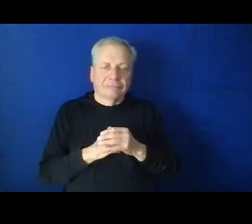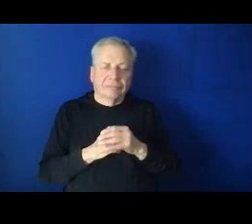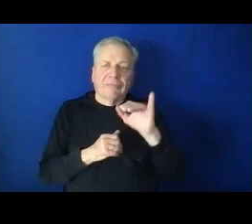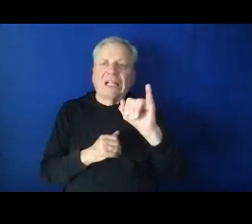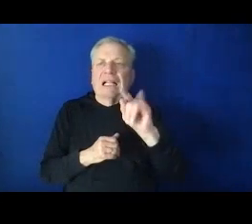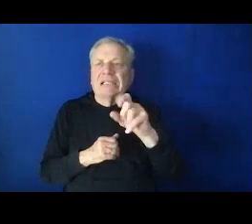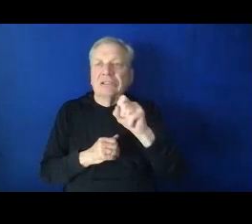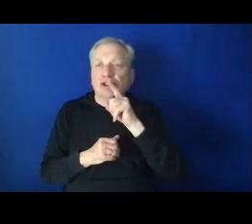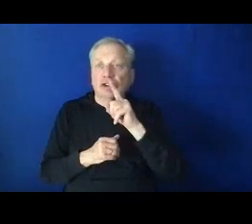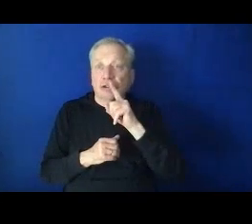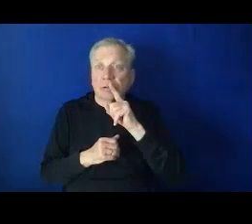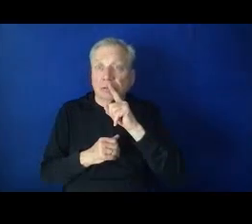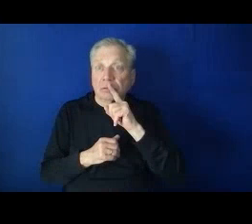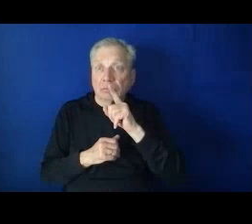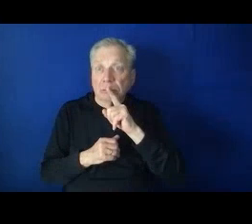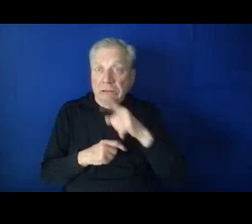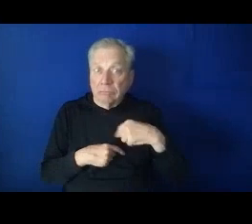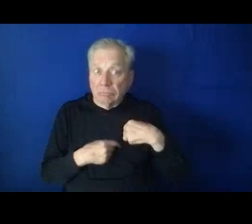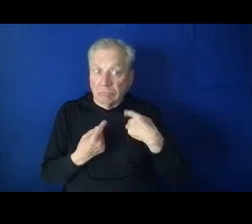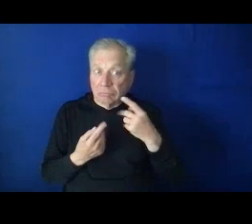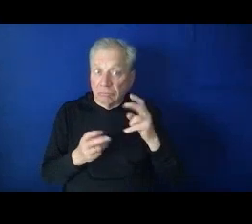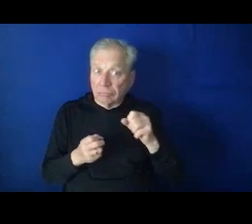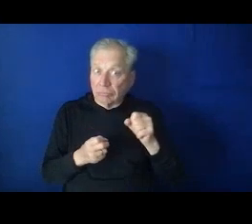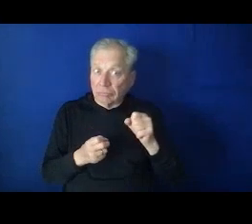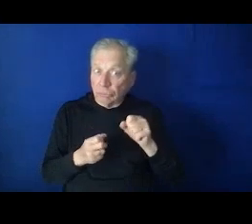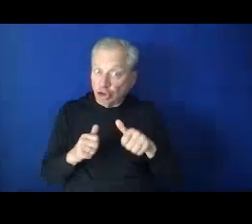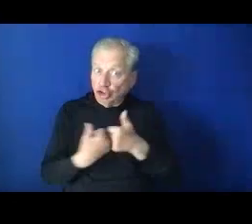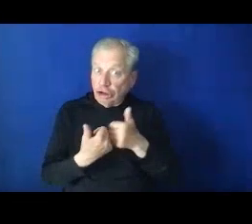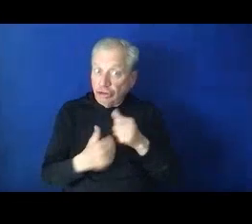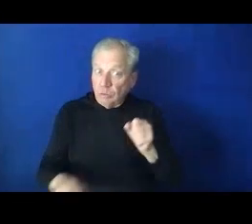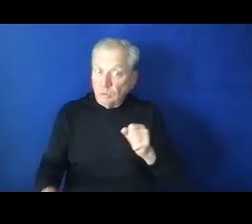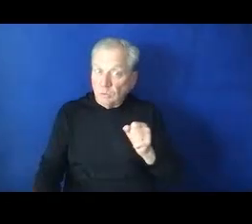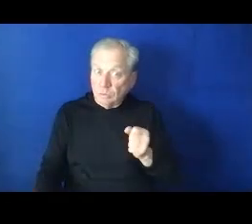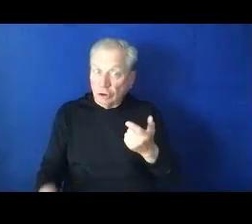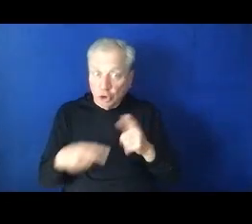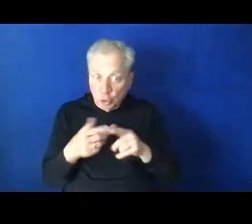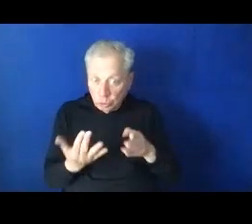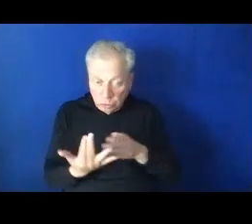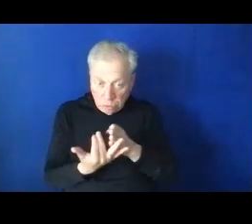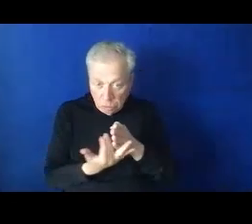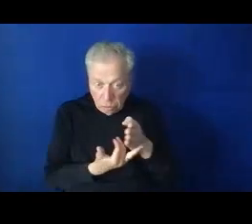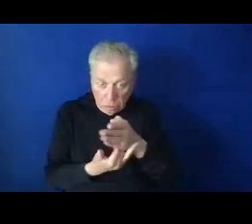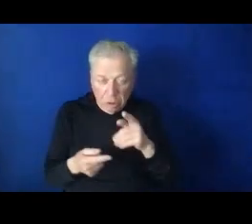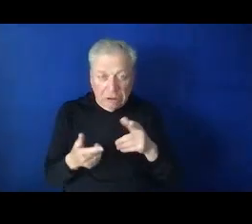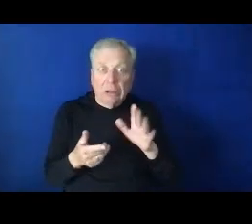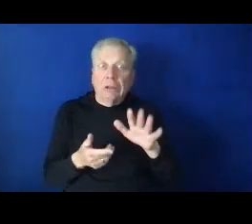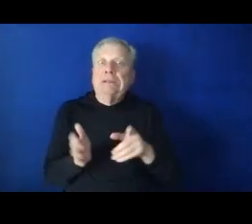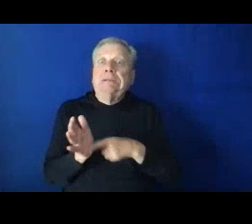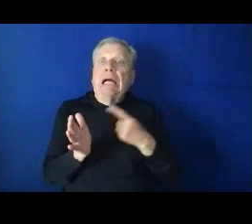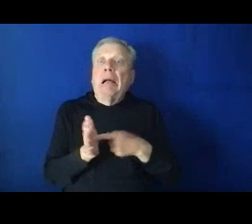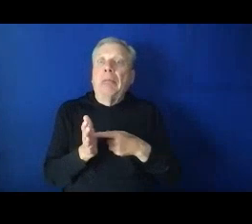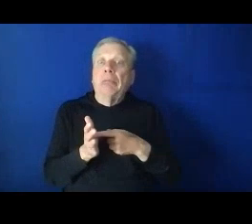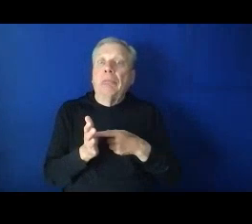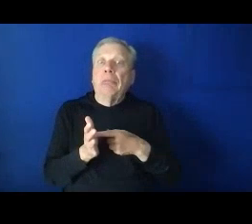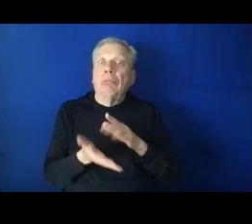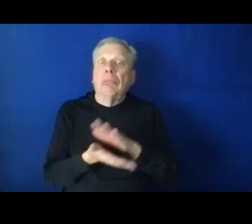been challenging, I will say, to navigate the sometimes very political